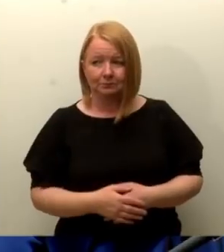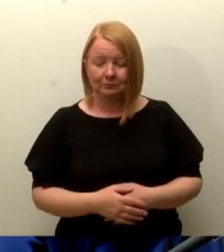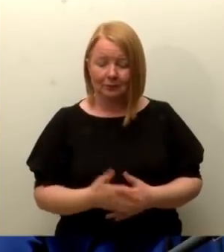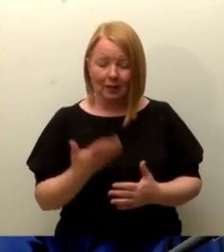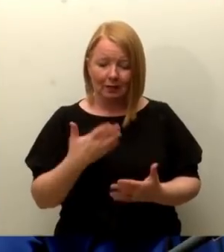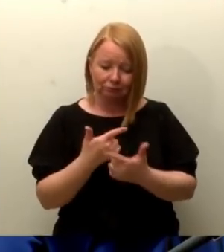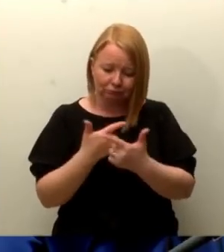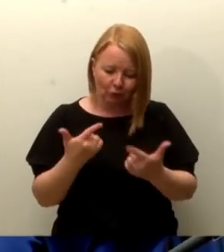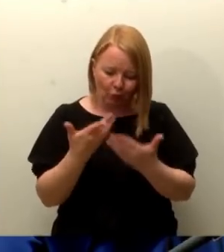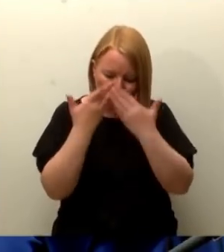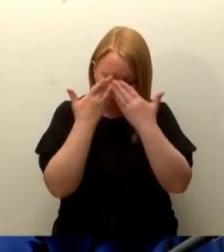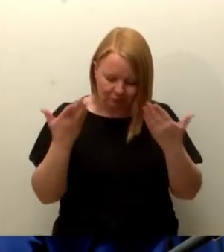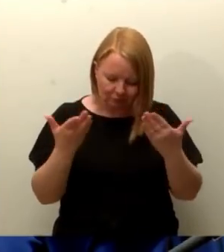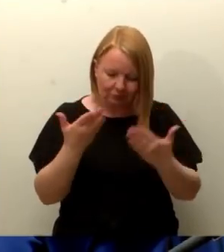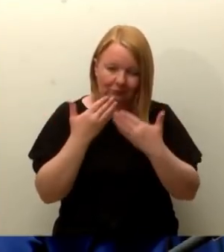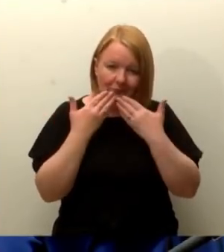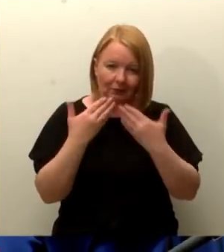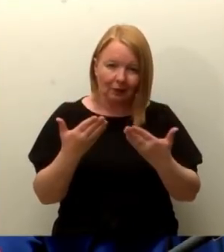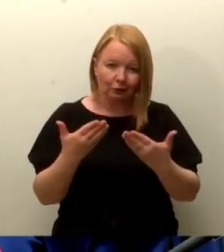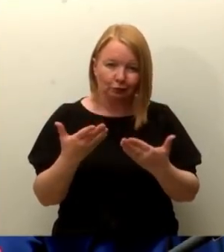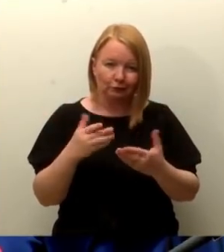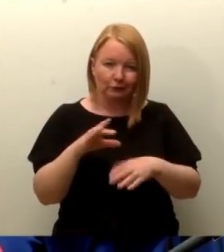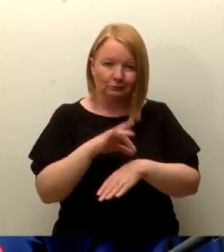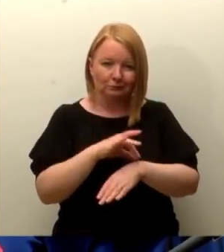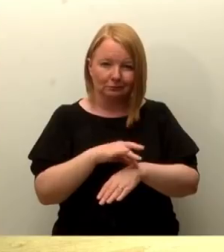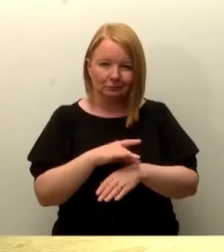owe a lot to you for this honorary degree.